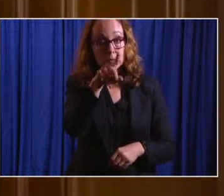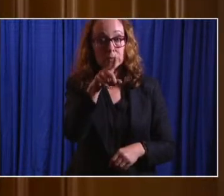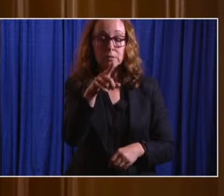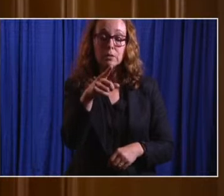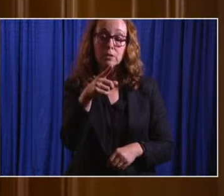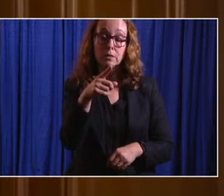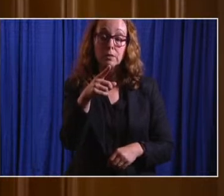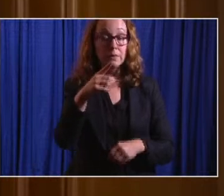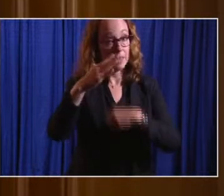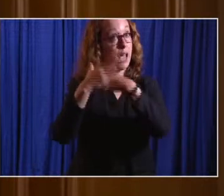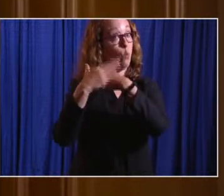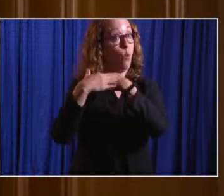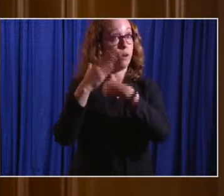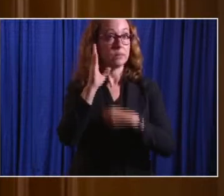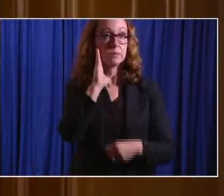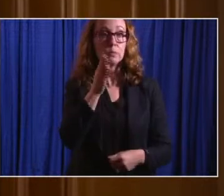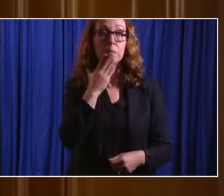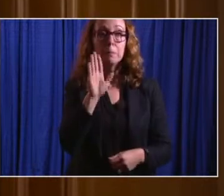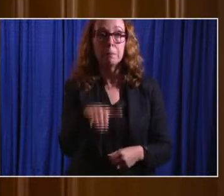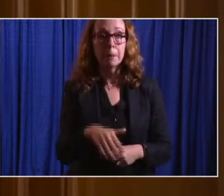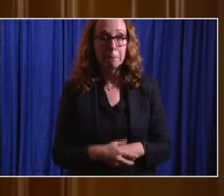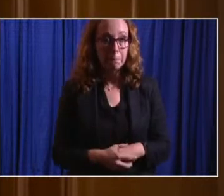very bad.